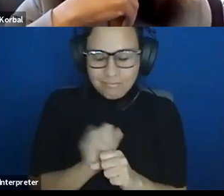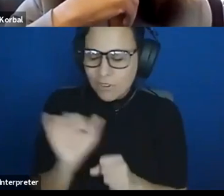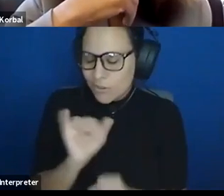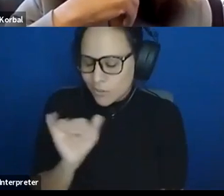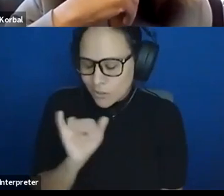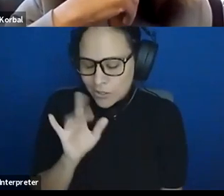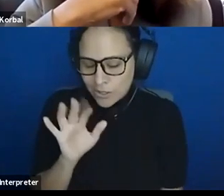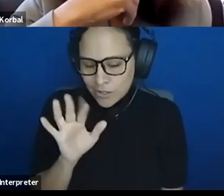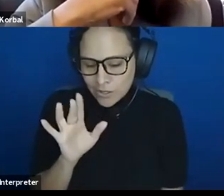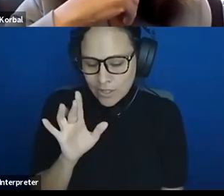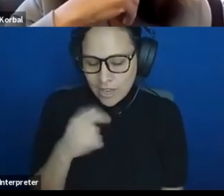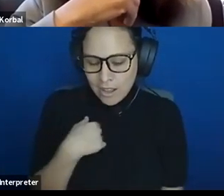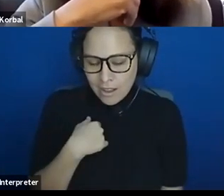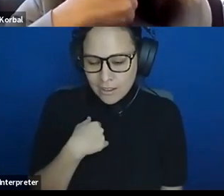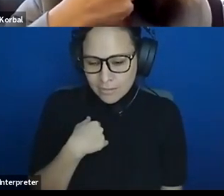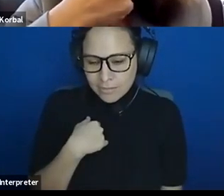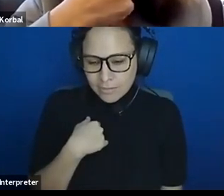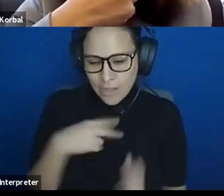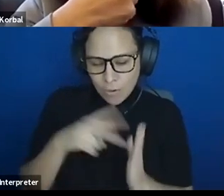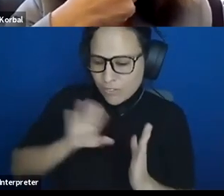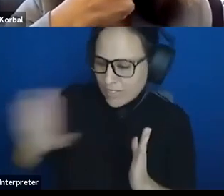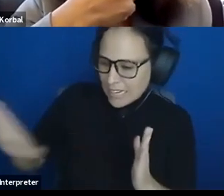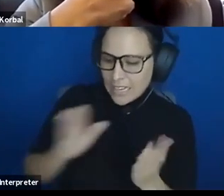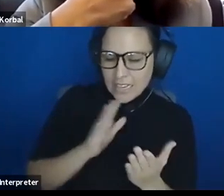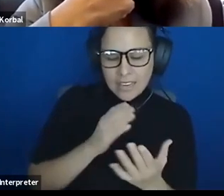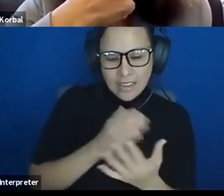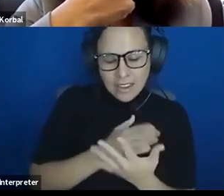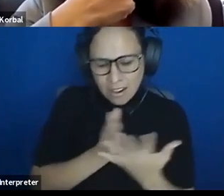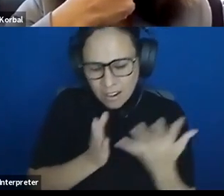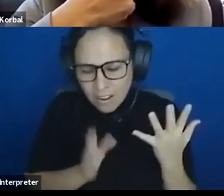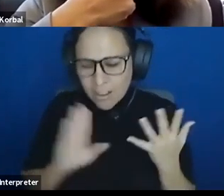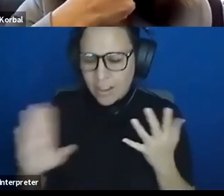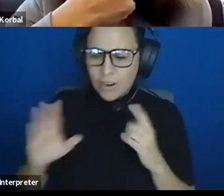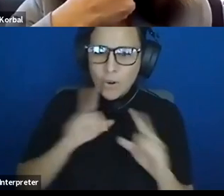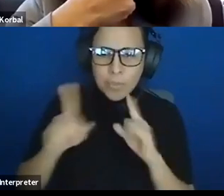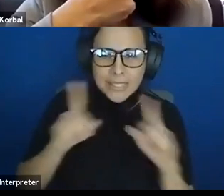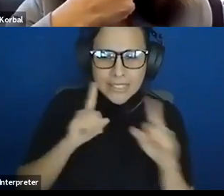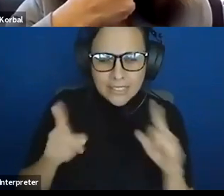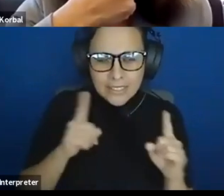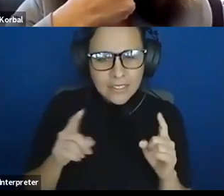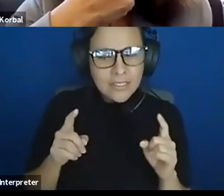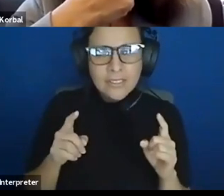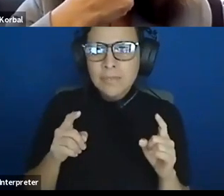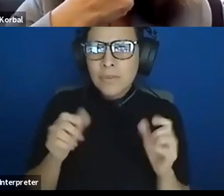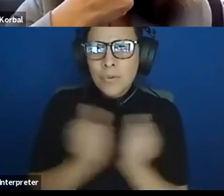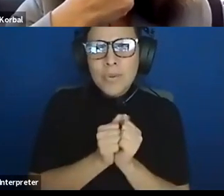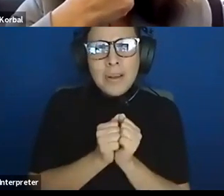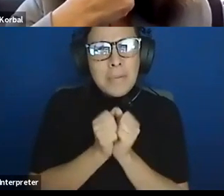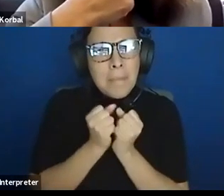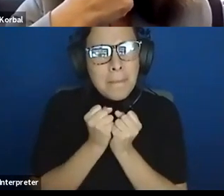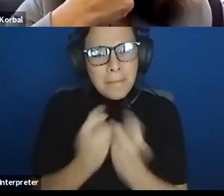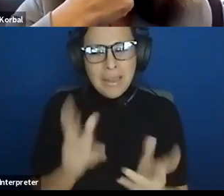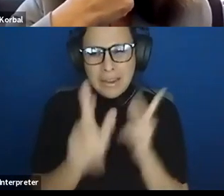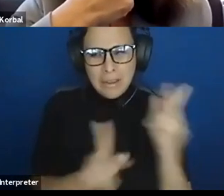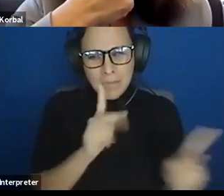know, it was reading her folders and her conversations with many people, not just